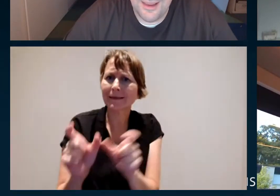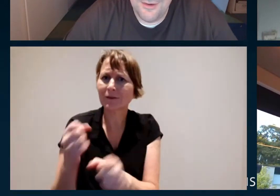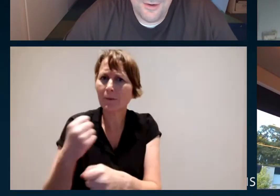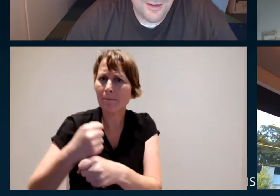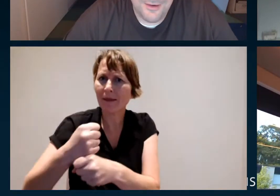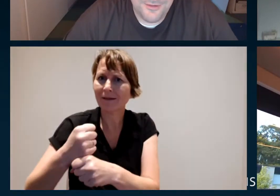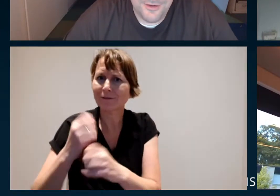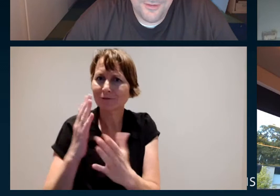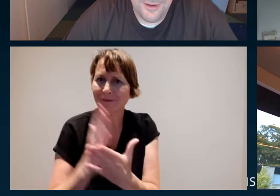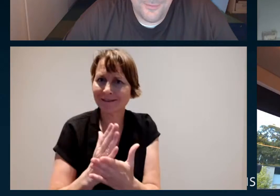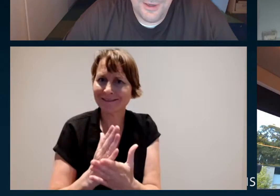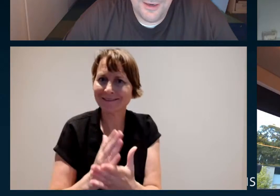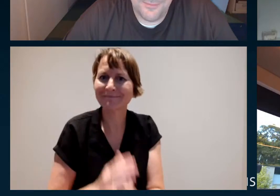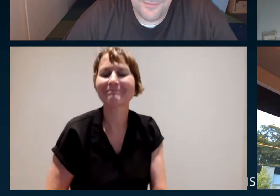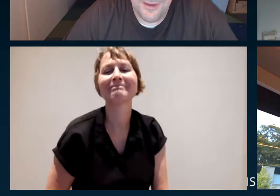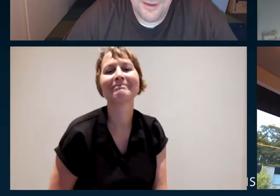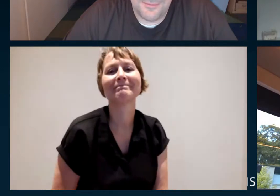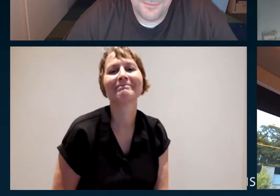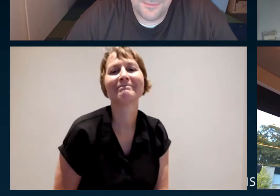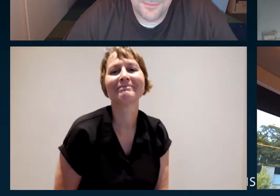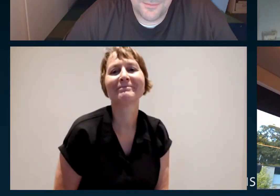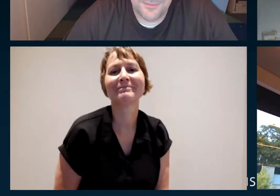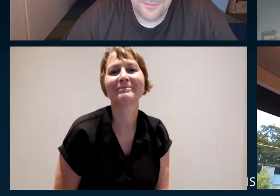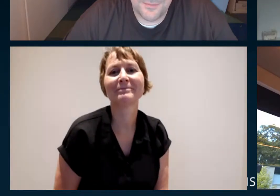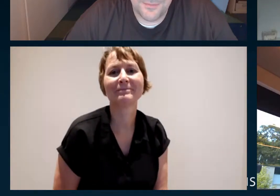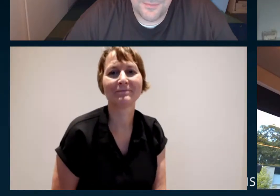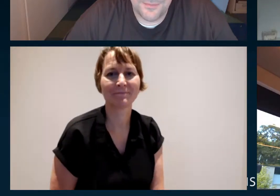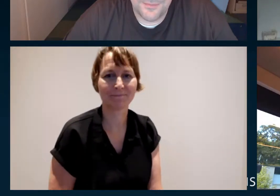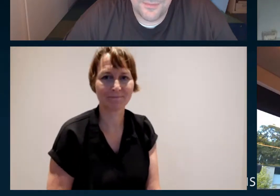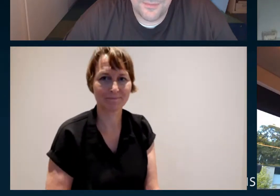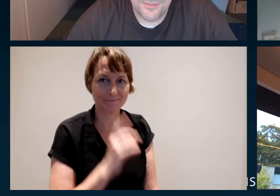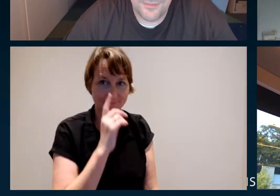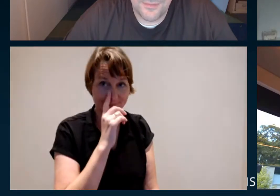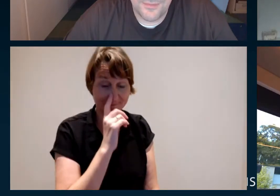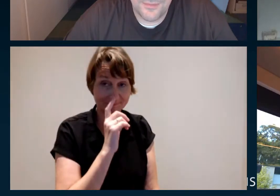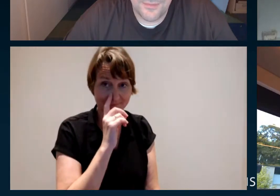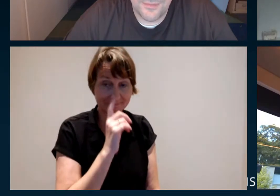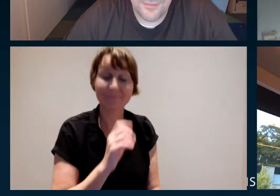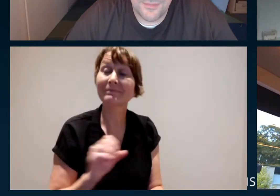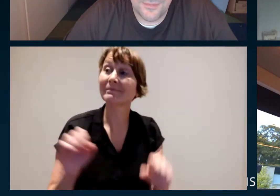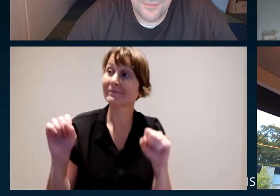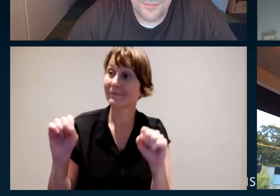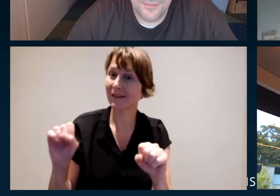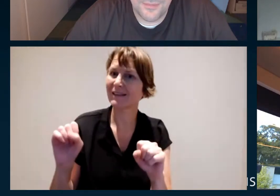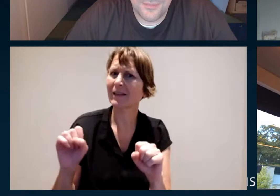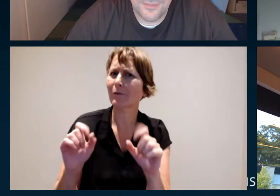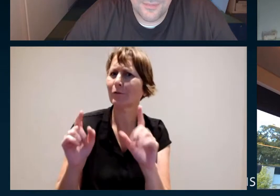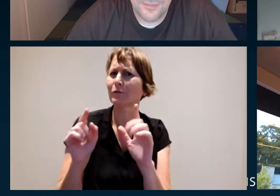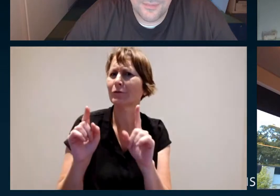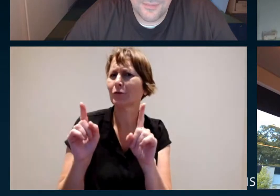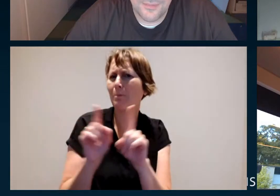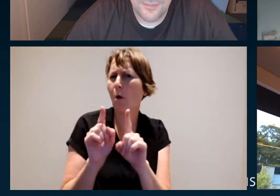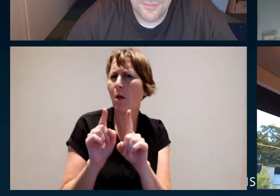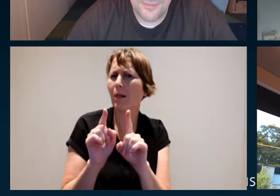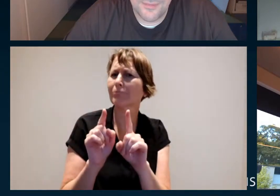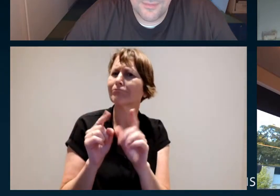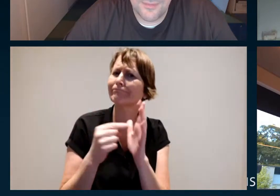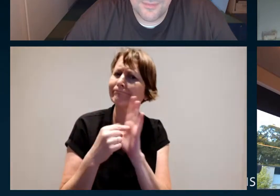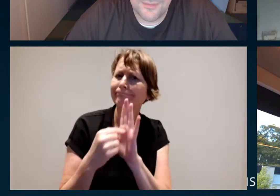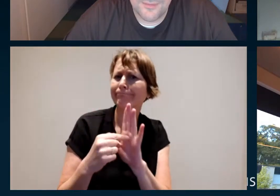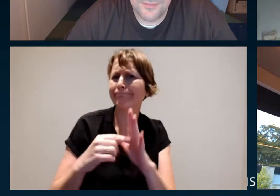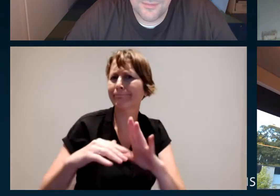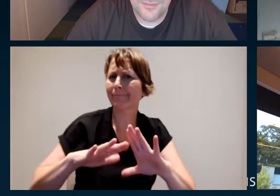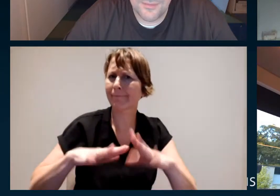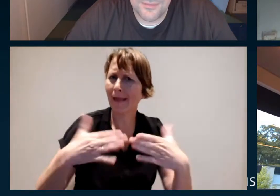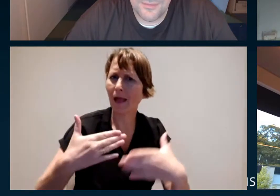Yes. So we will have a small session where we can build it, package